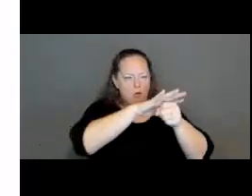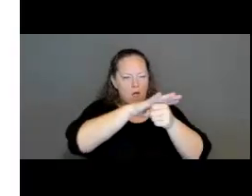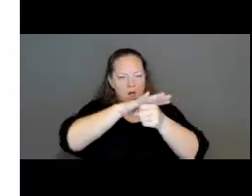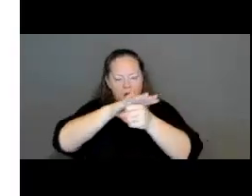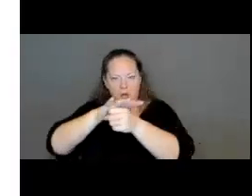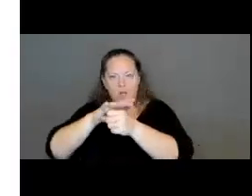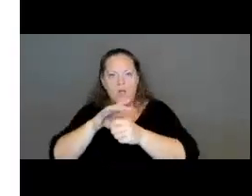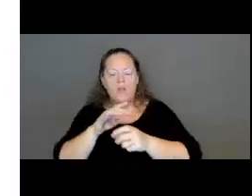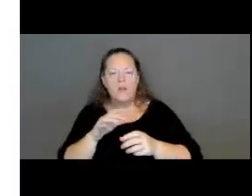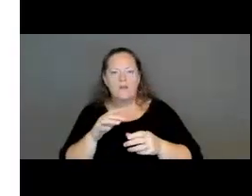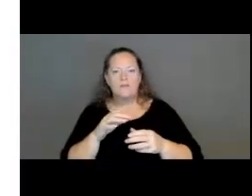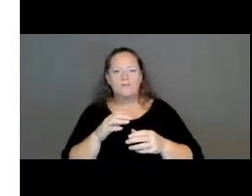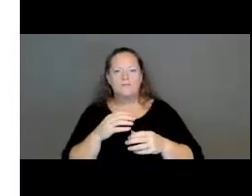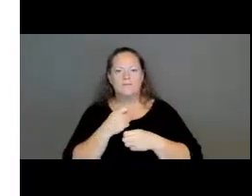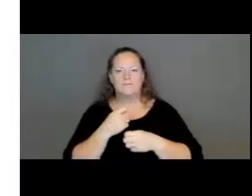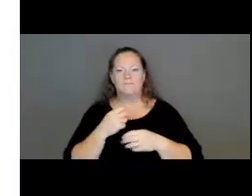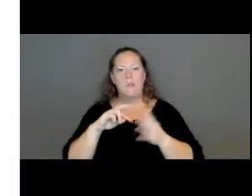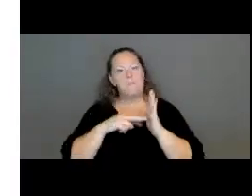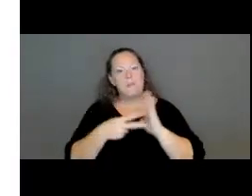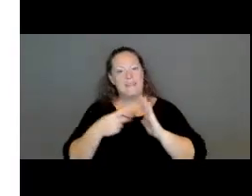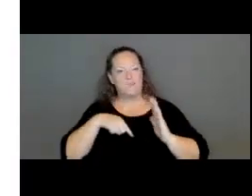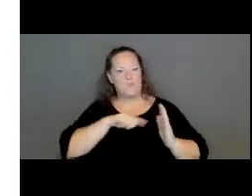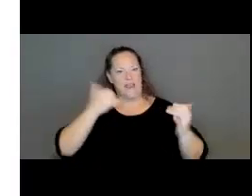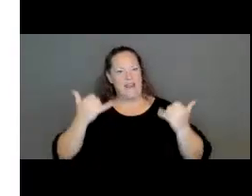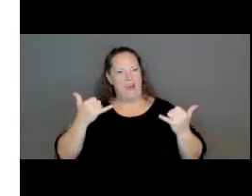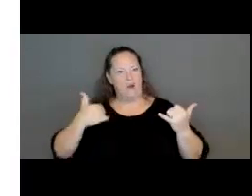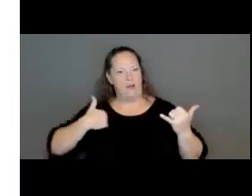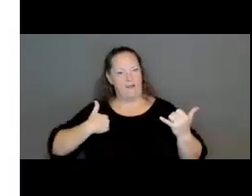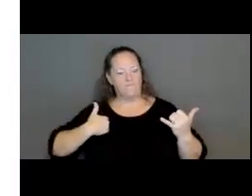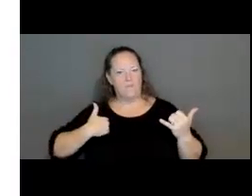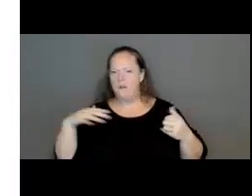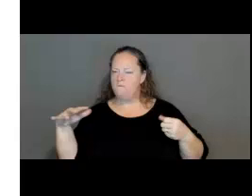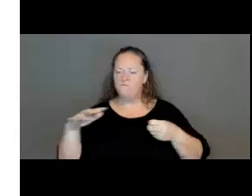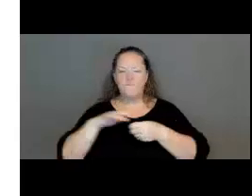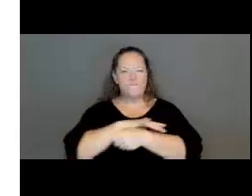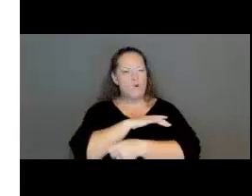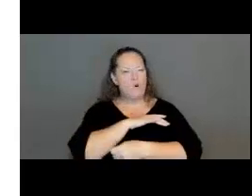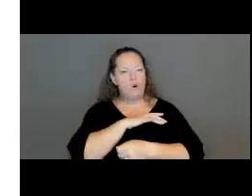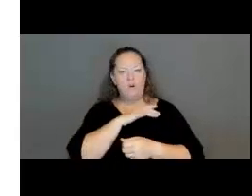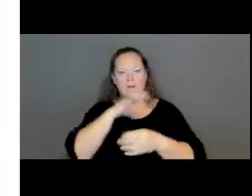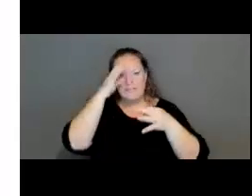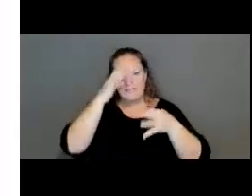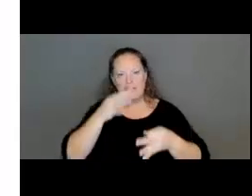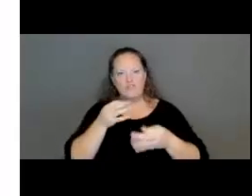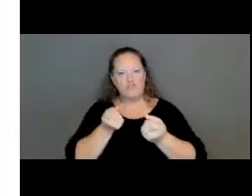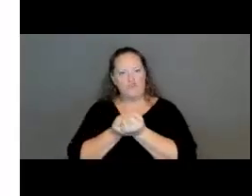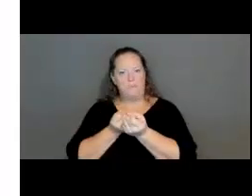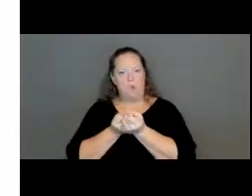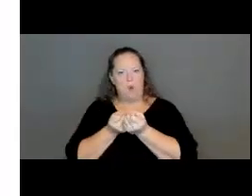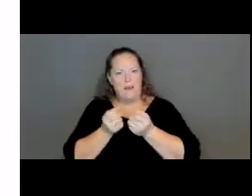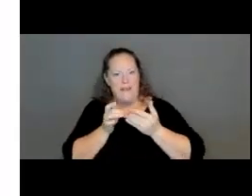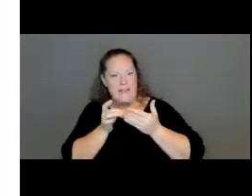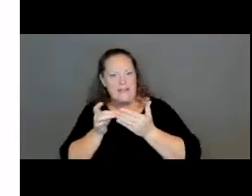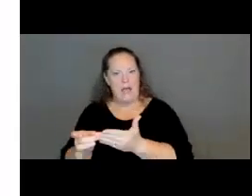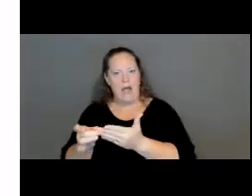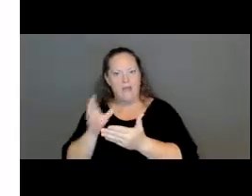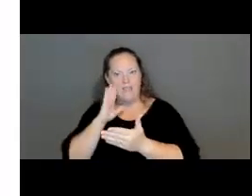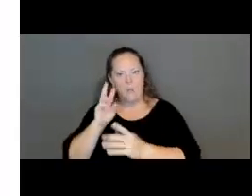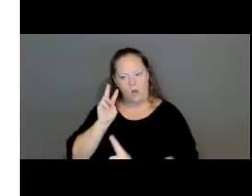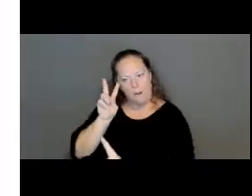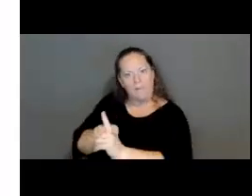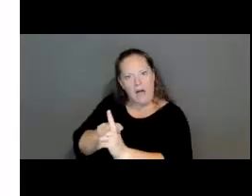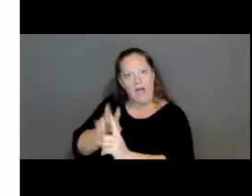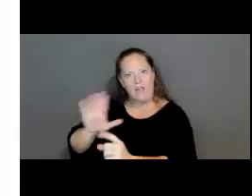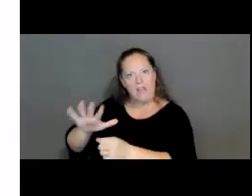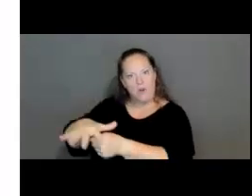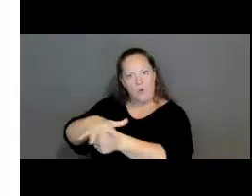useful decision support mechanism. And hopefully, we'll see that evolution continue as we share that